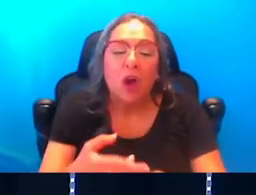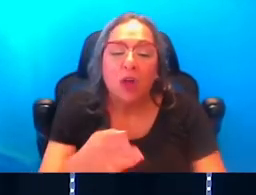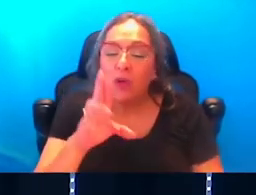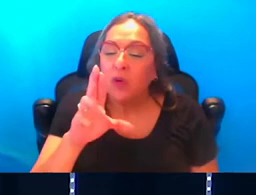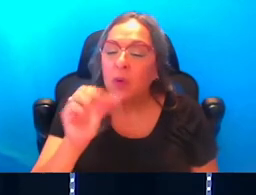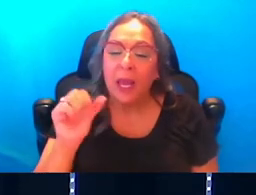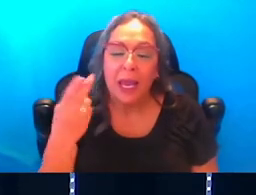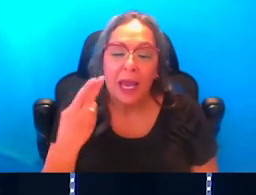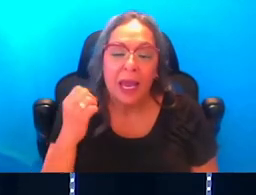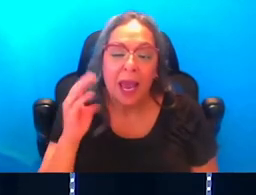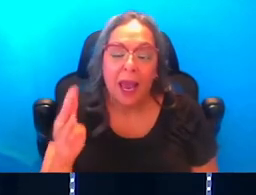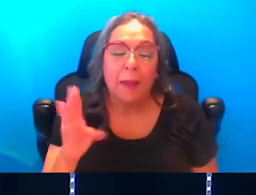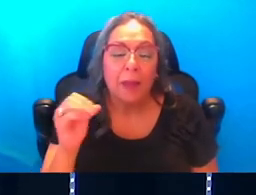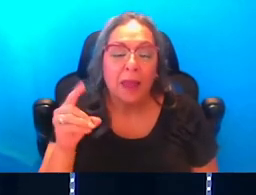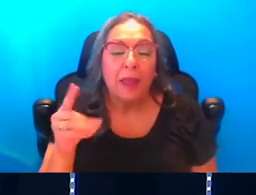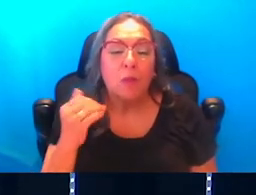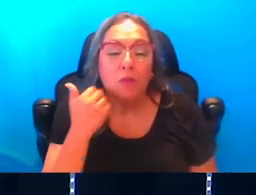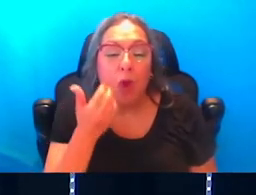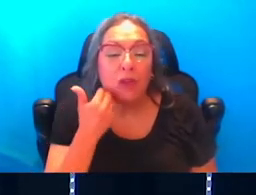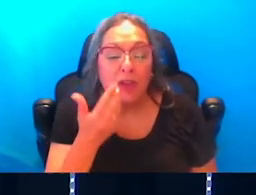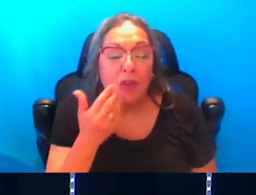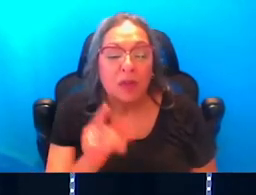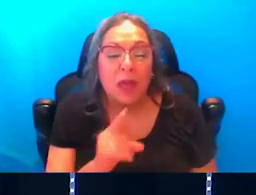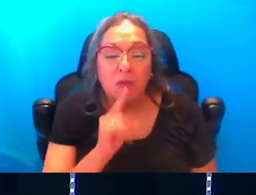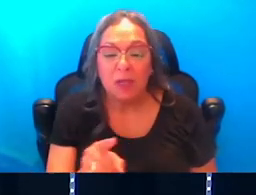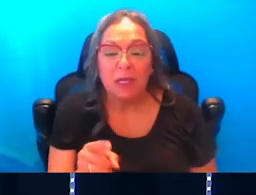thing about her past.